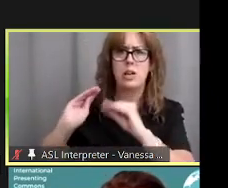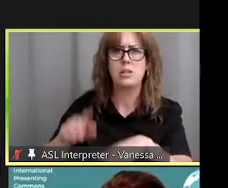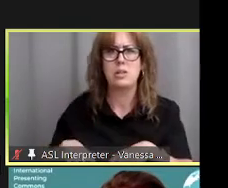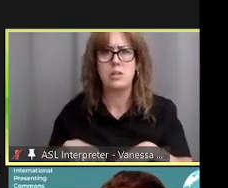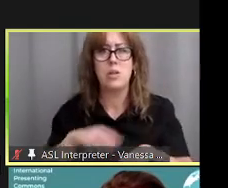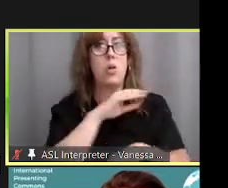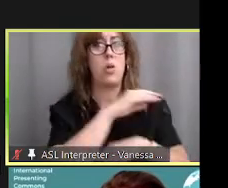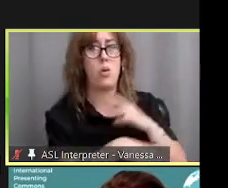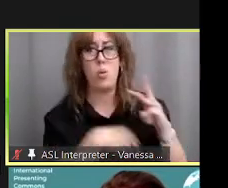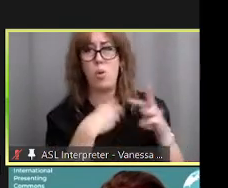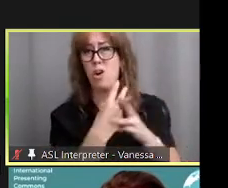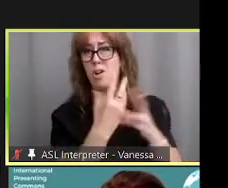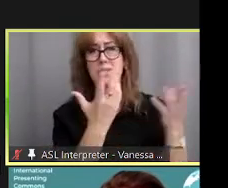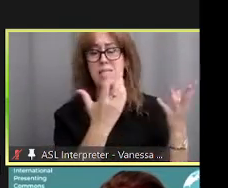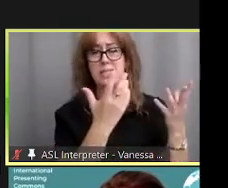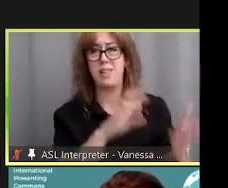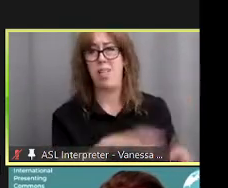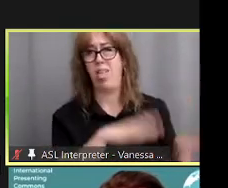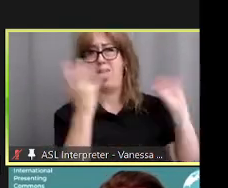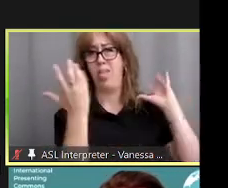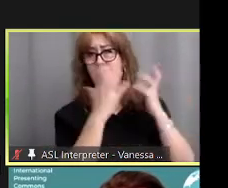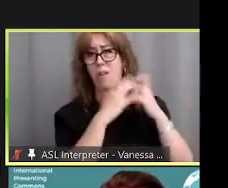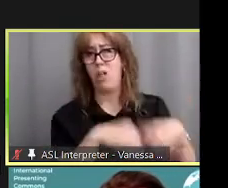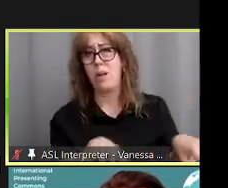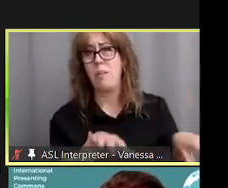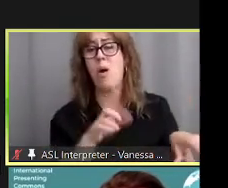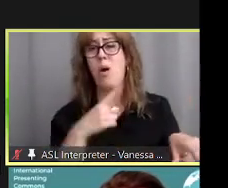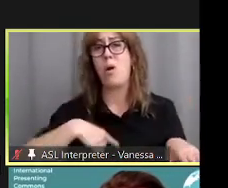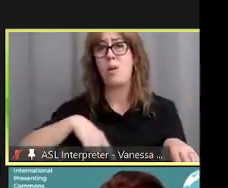many lives, but we're still here.